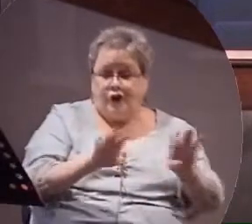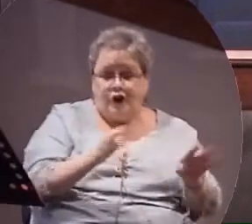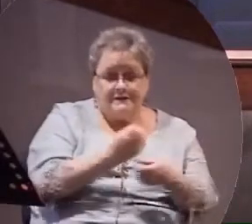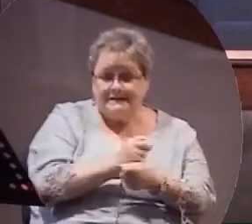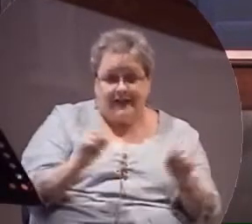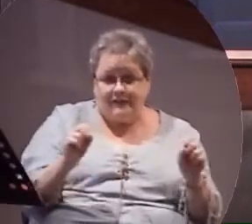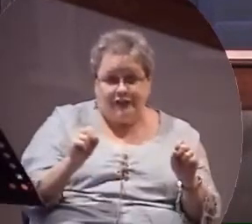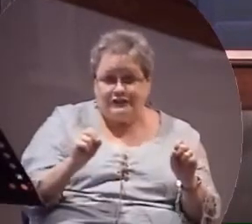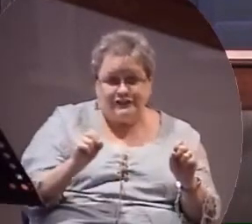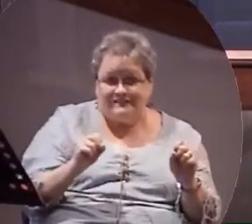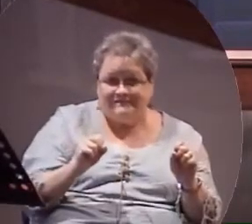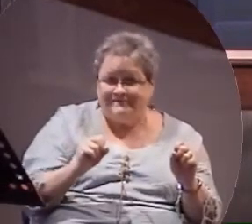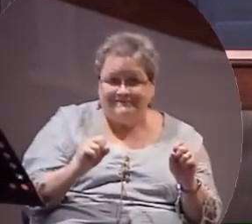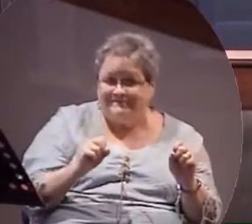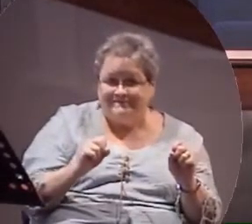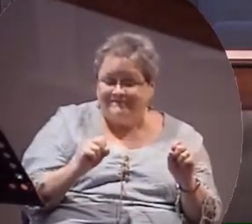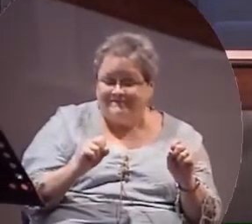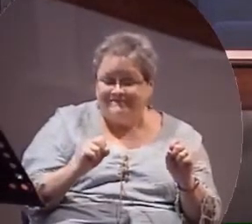salvation.